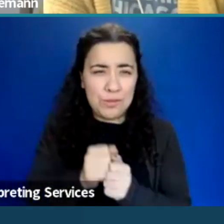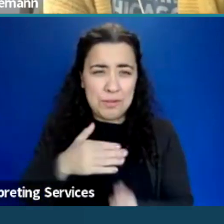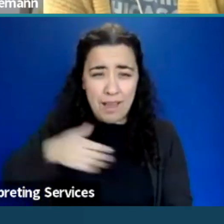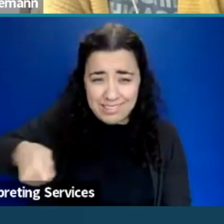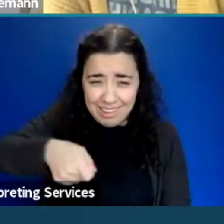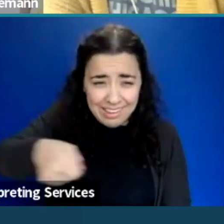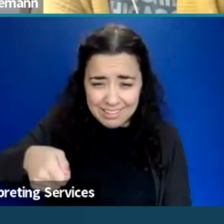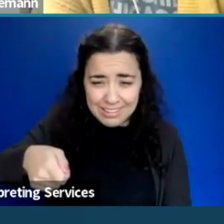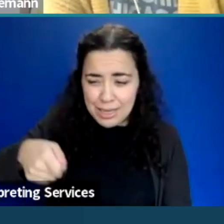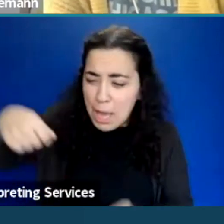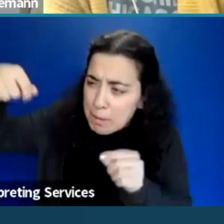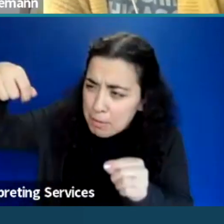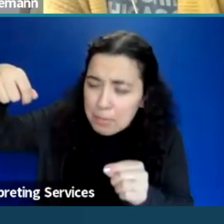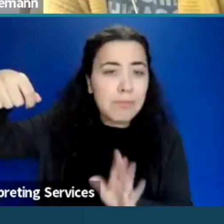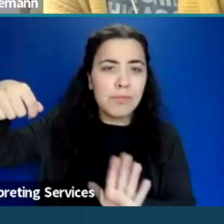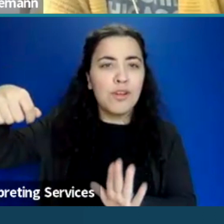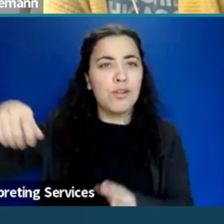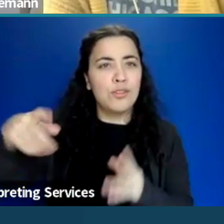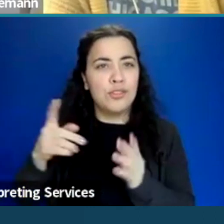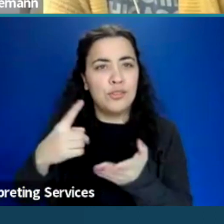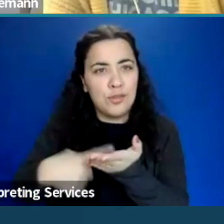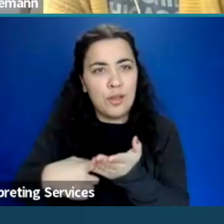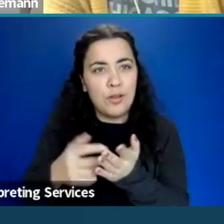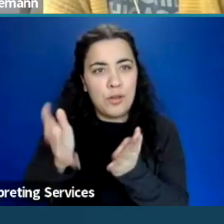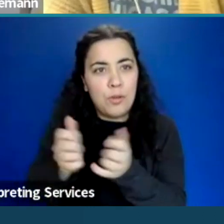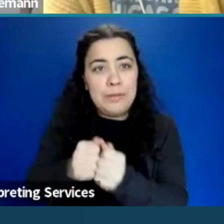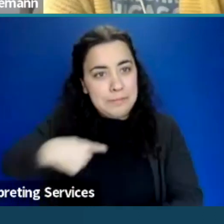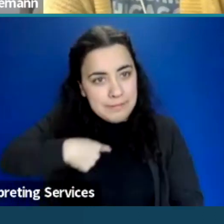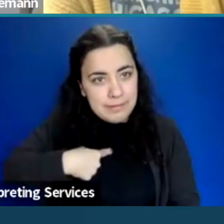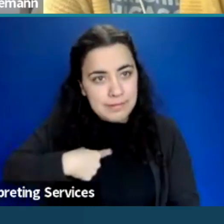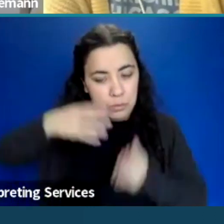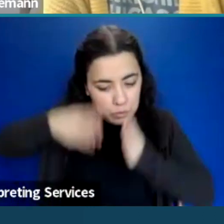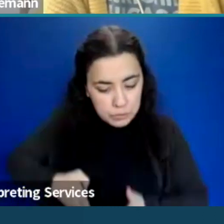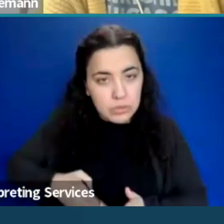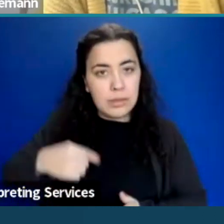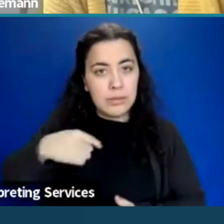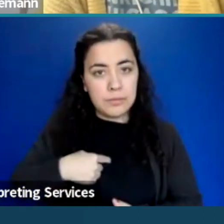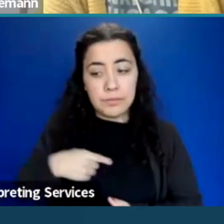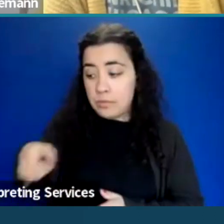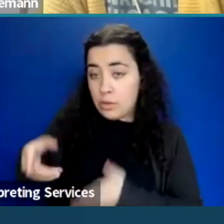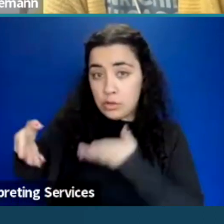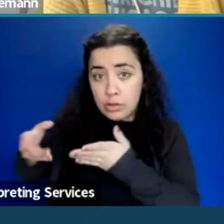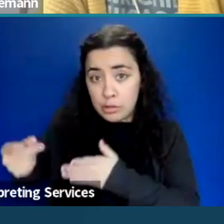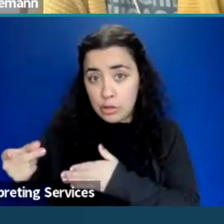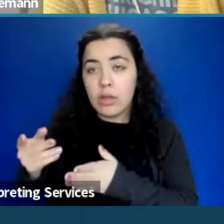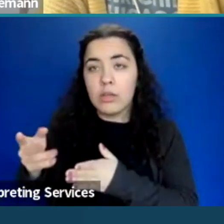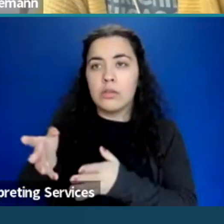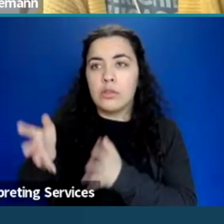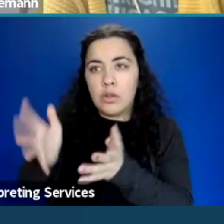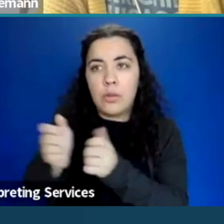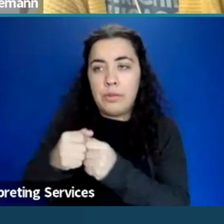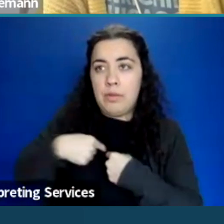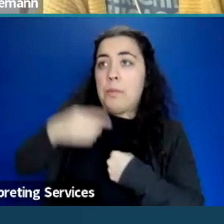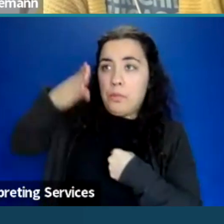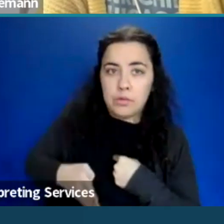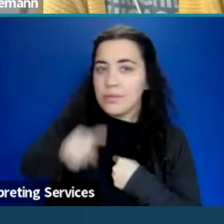would be talking to me. So with a service dog, you need to talk to the person, not the